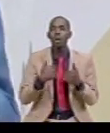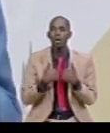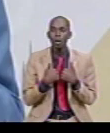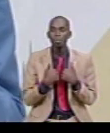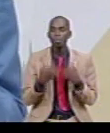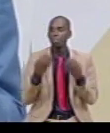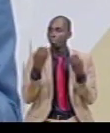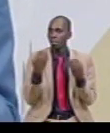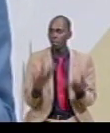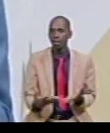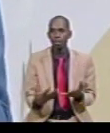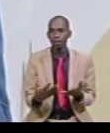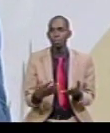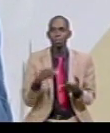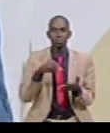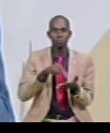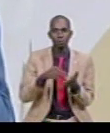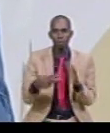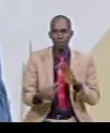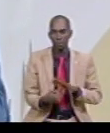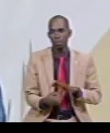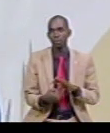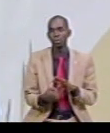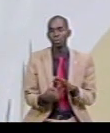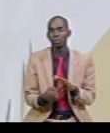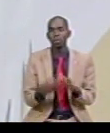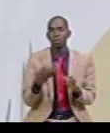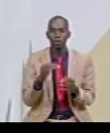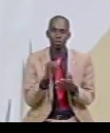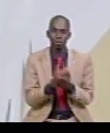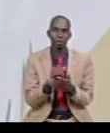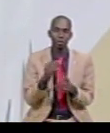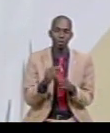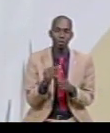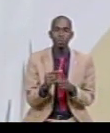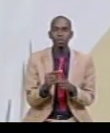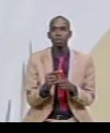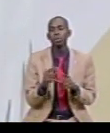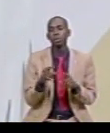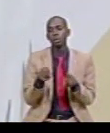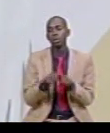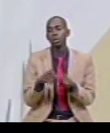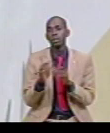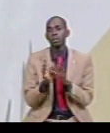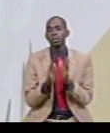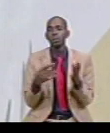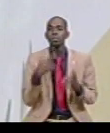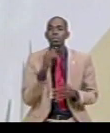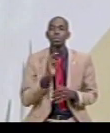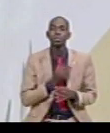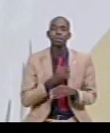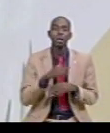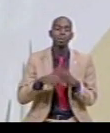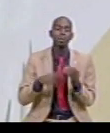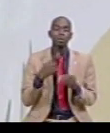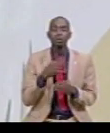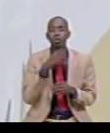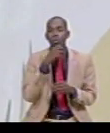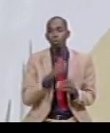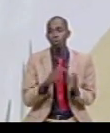metaphors or figure, like the Bible tells us about the Old Testament. The Old Testament is